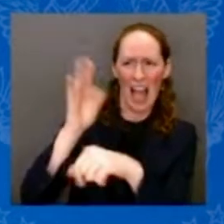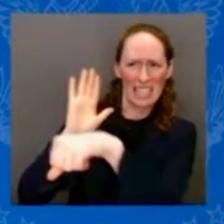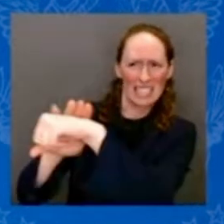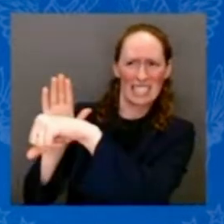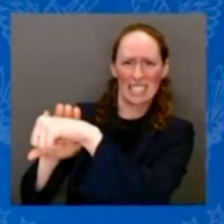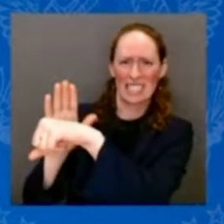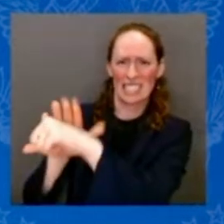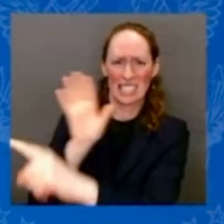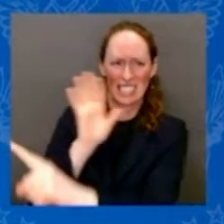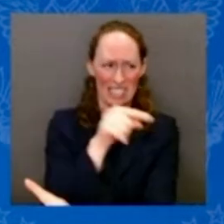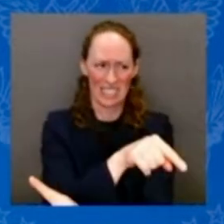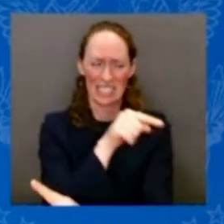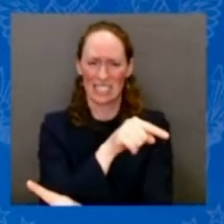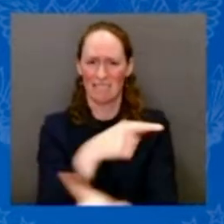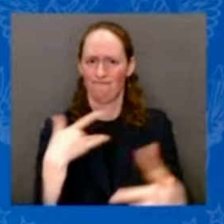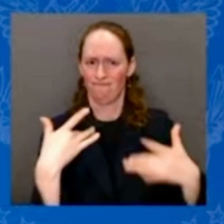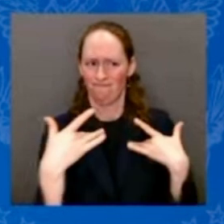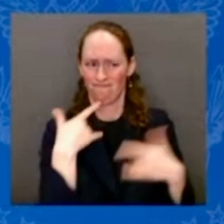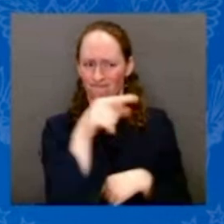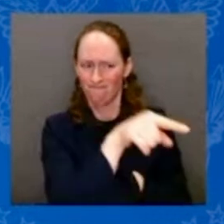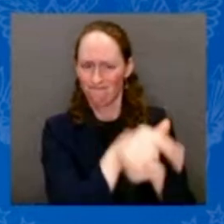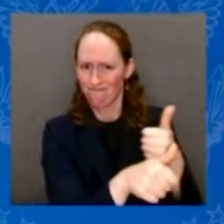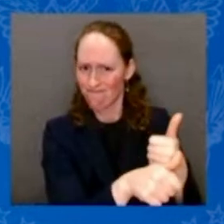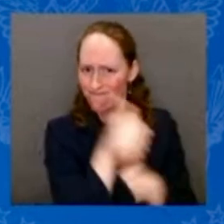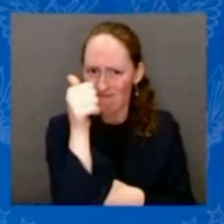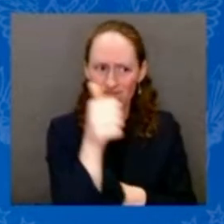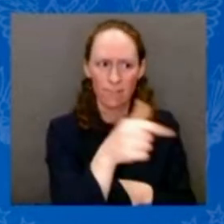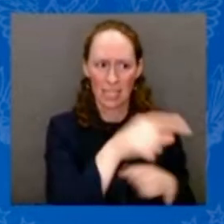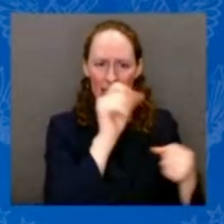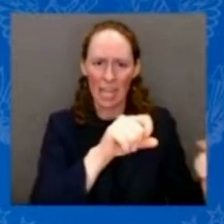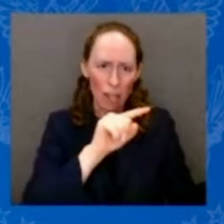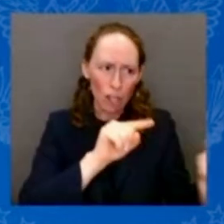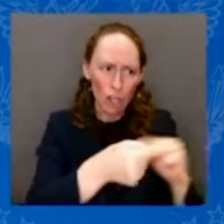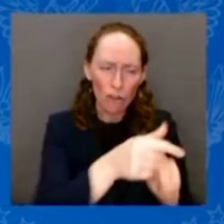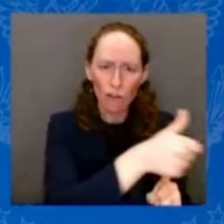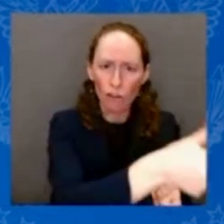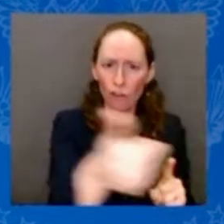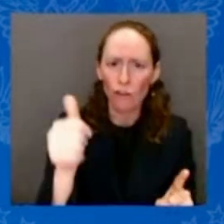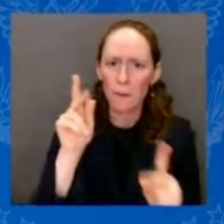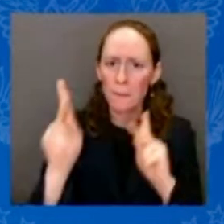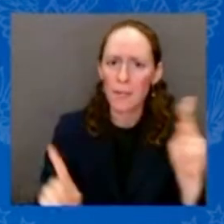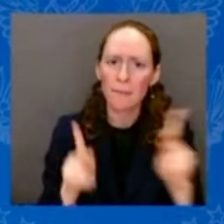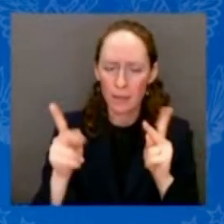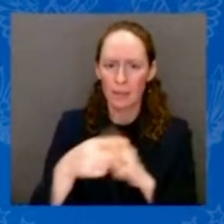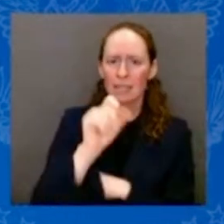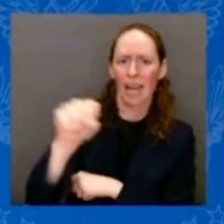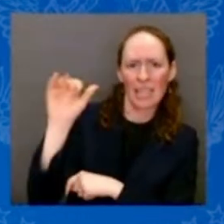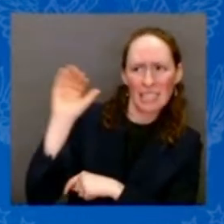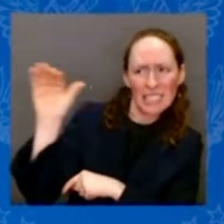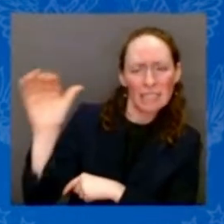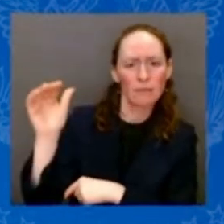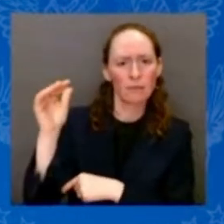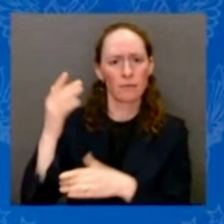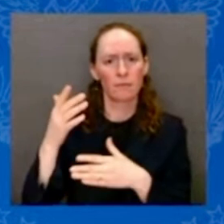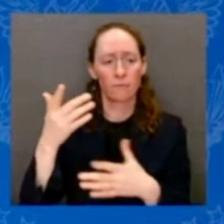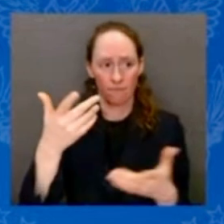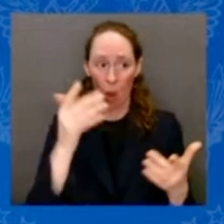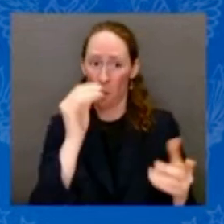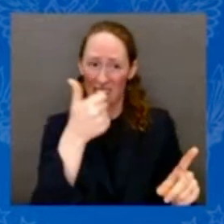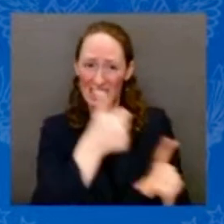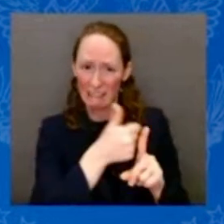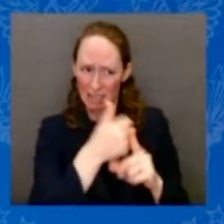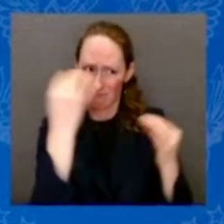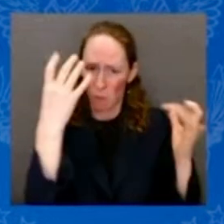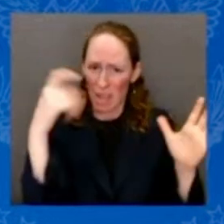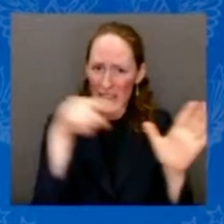experiencing suicidal thoughts that make them a danger to themselves and others, and temporarily remove